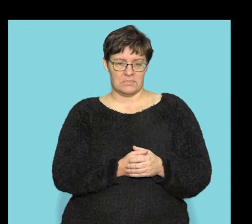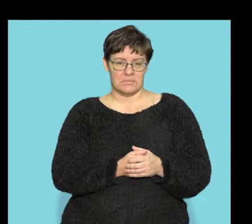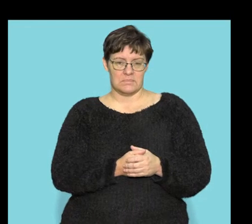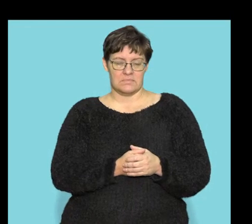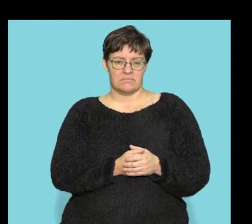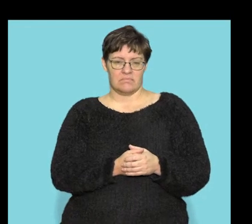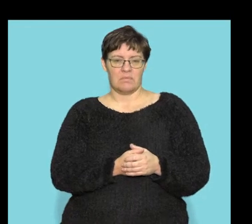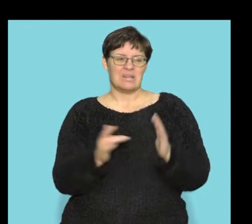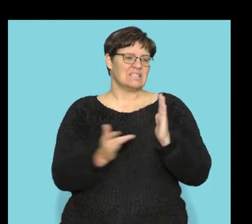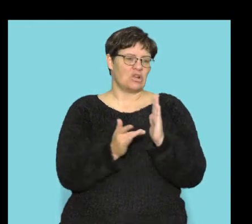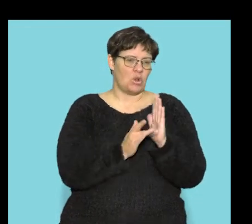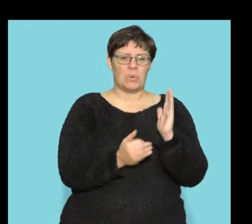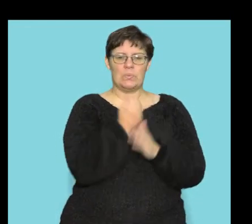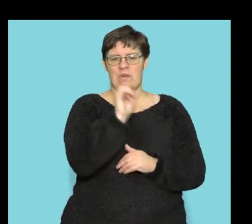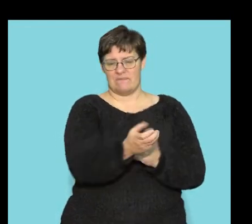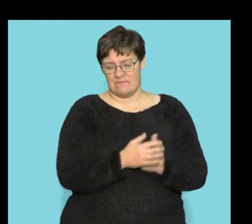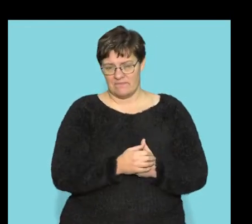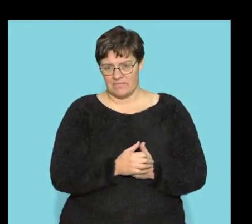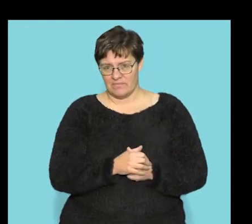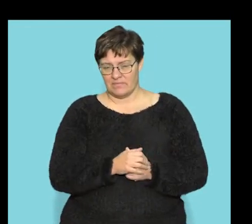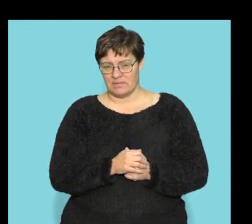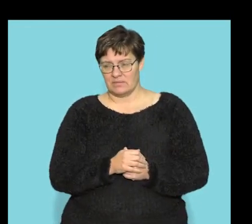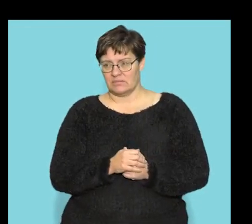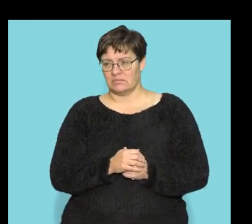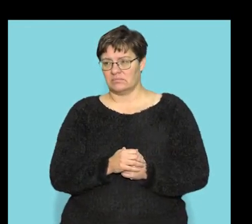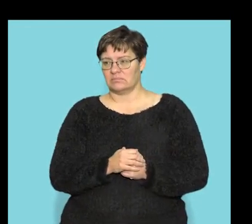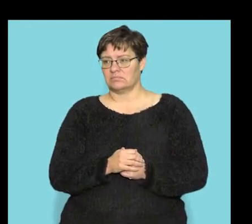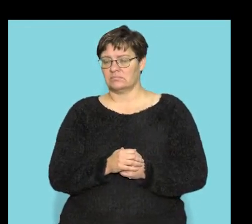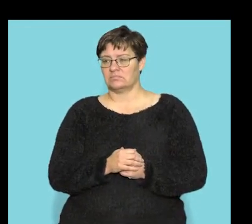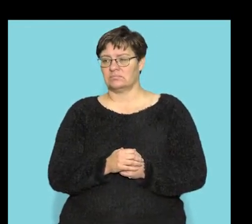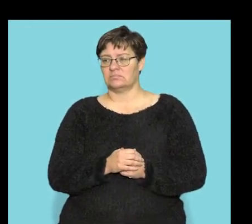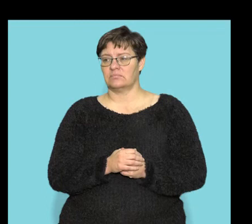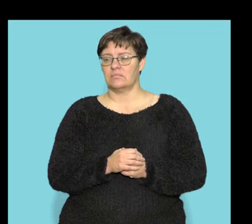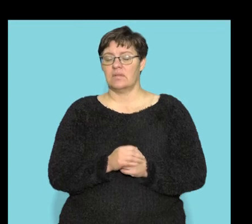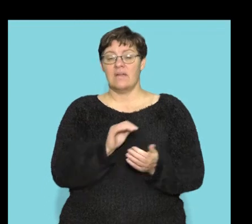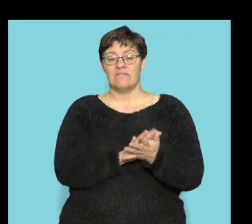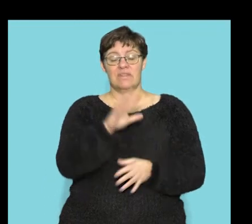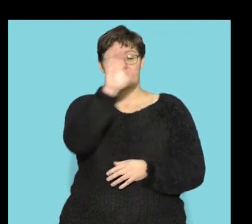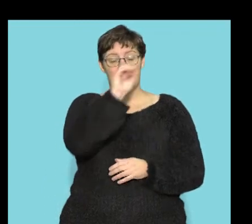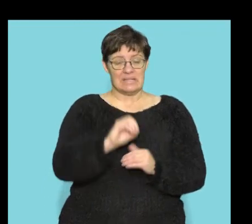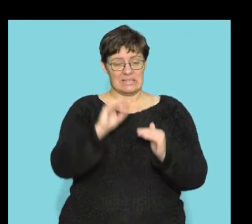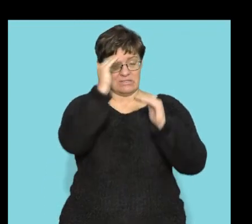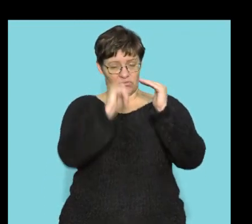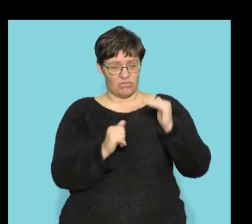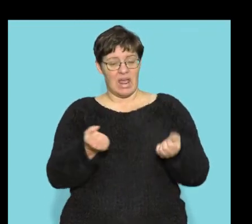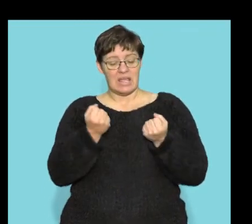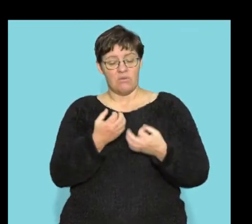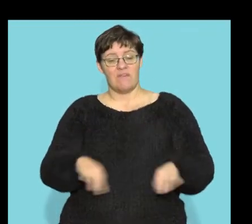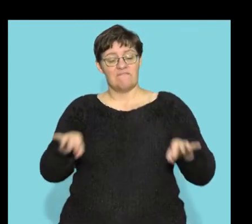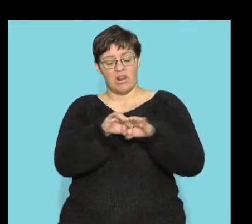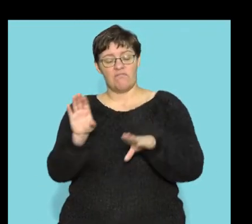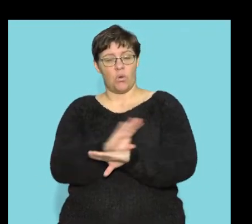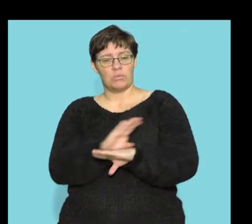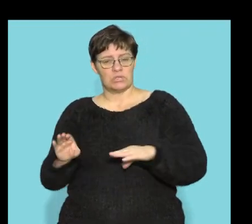there's new technology on the market. The depreciation at 15% on carrying value for computers